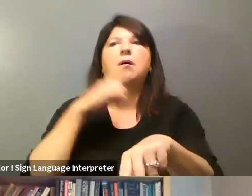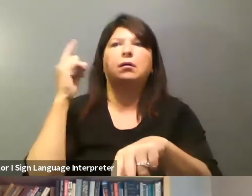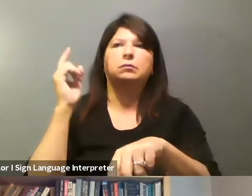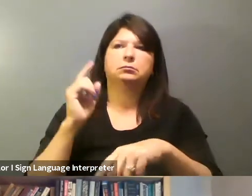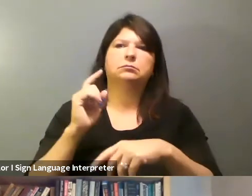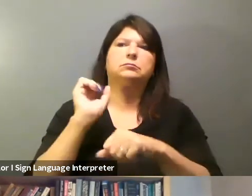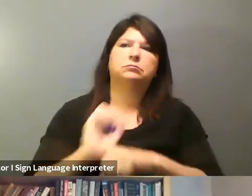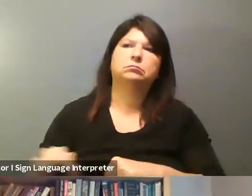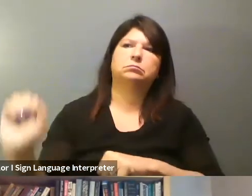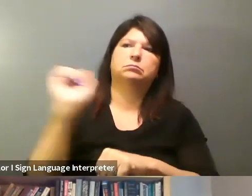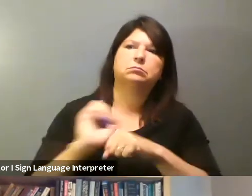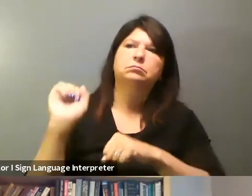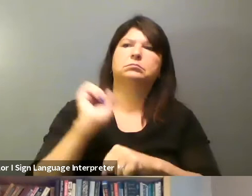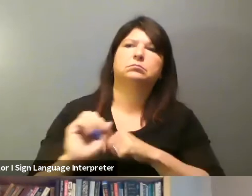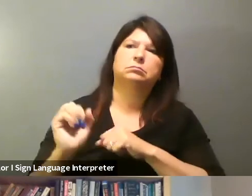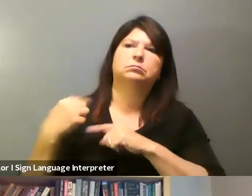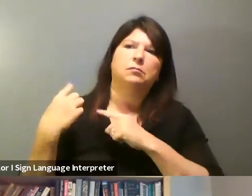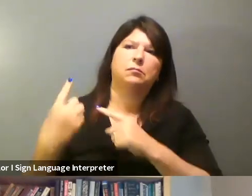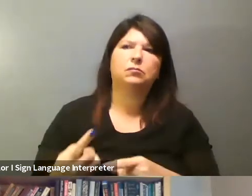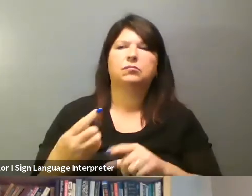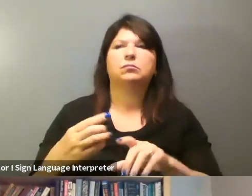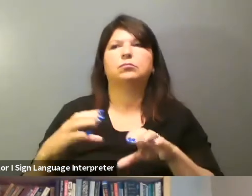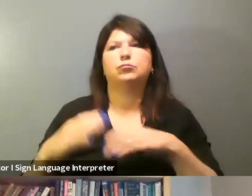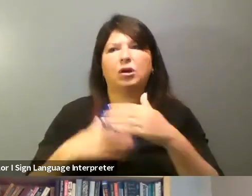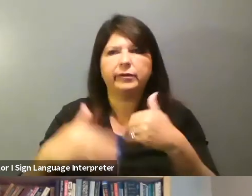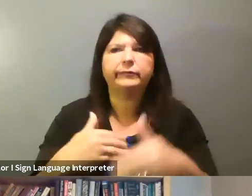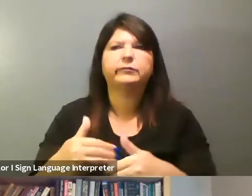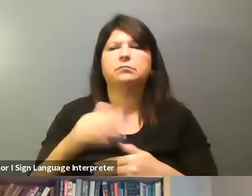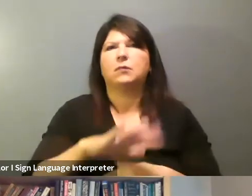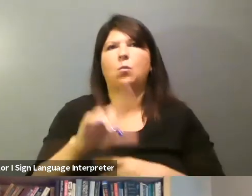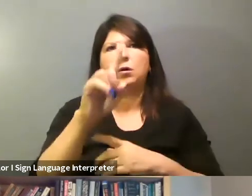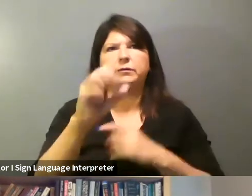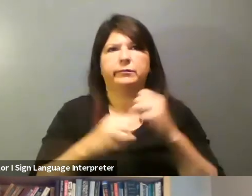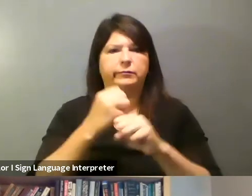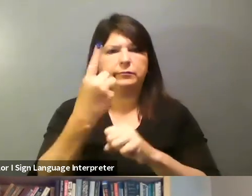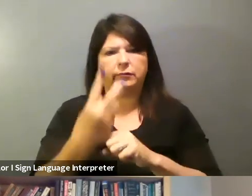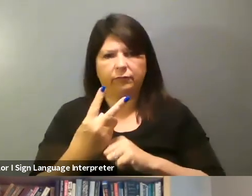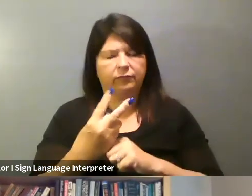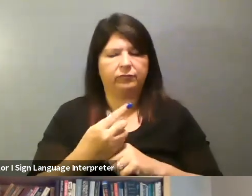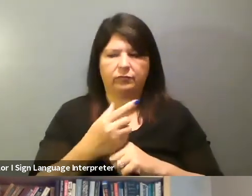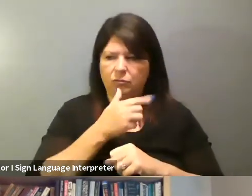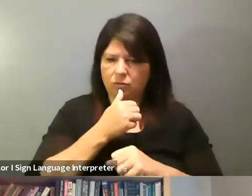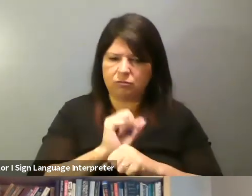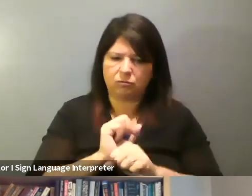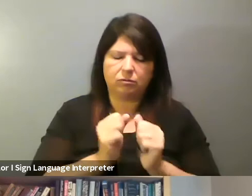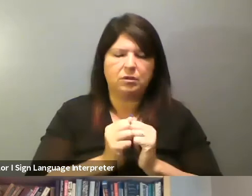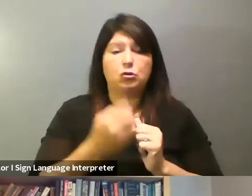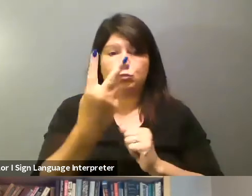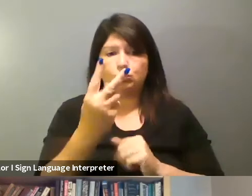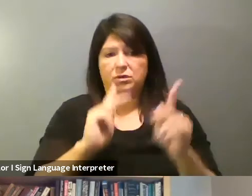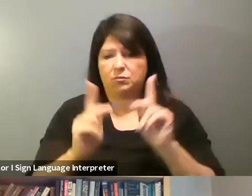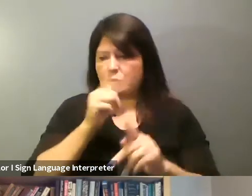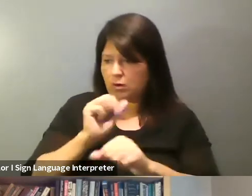Like about a year and a half altogether or so. And I did have two different editors who I was able